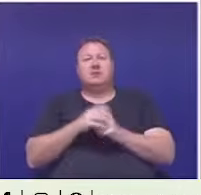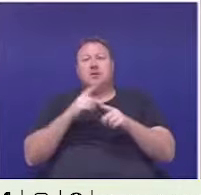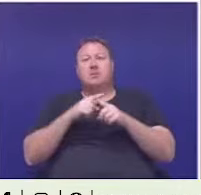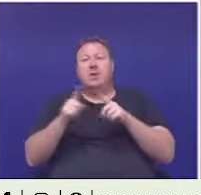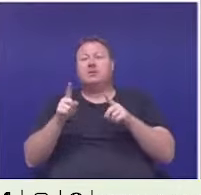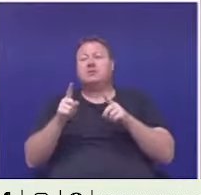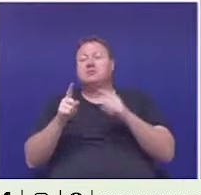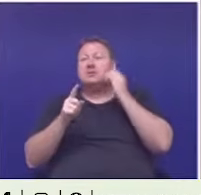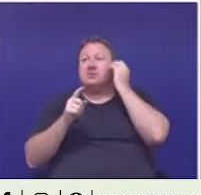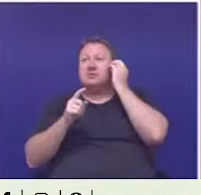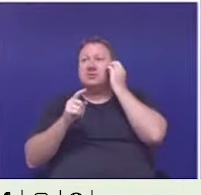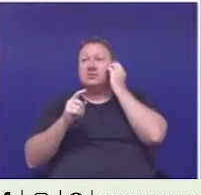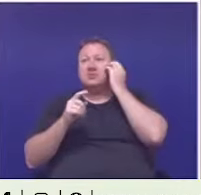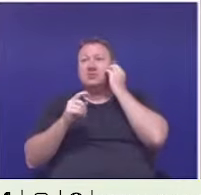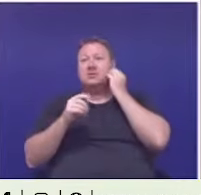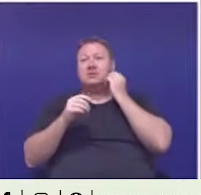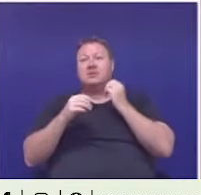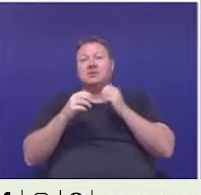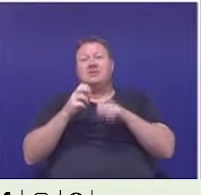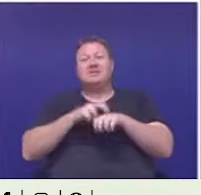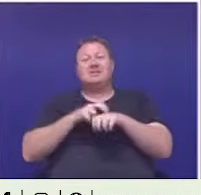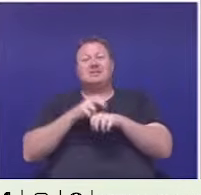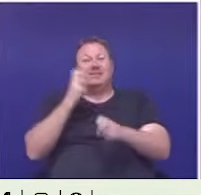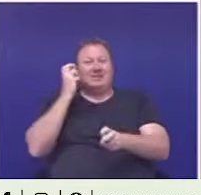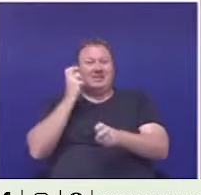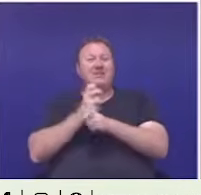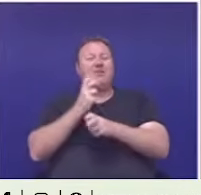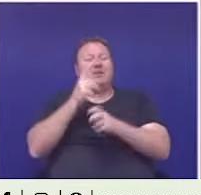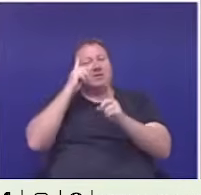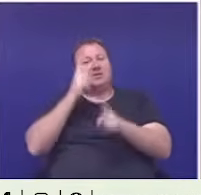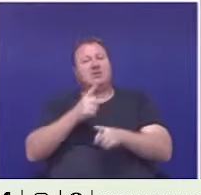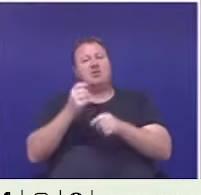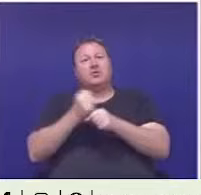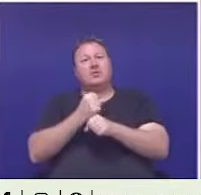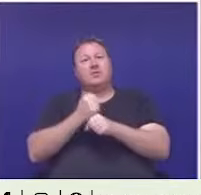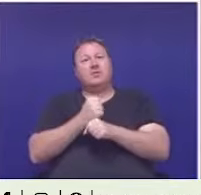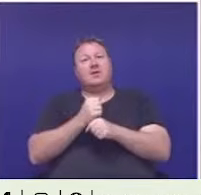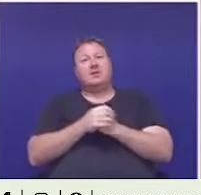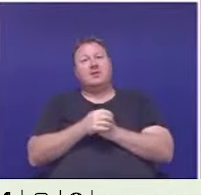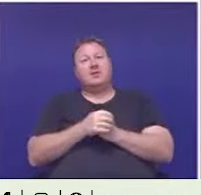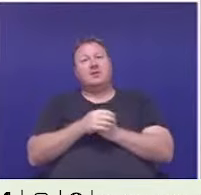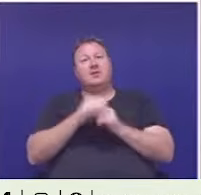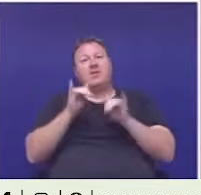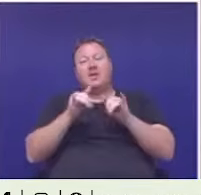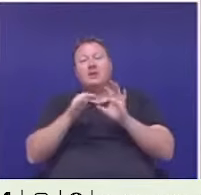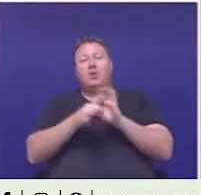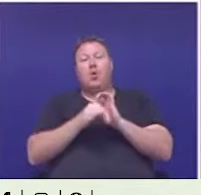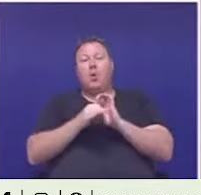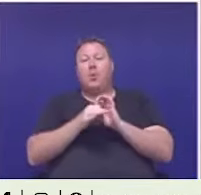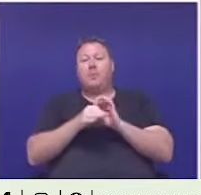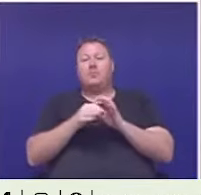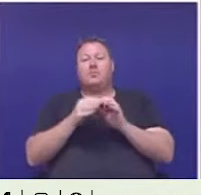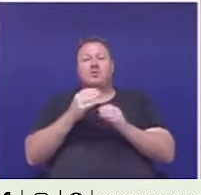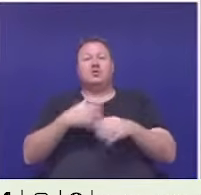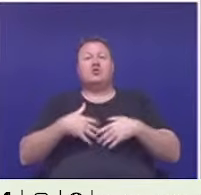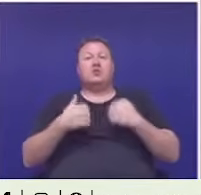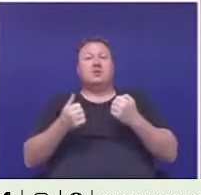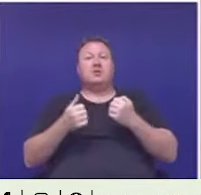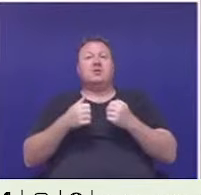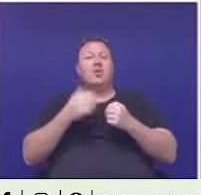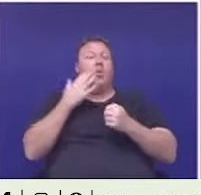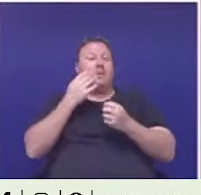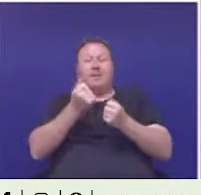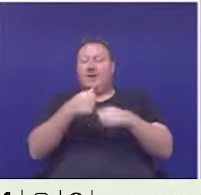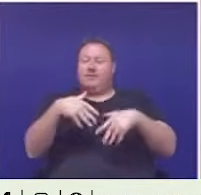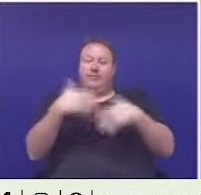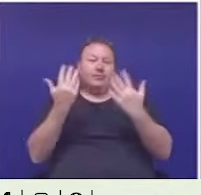we've got to make some tough decisions. That's what a home in distress does. when you are bankrupt, you make some tough decisions